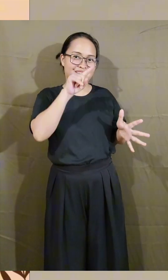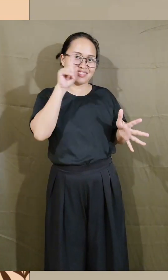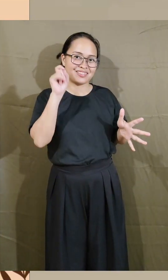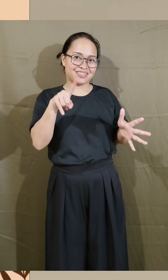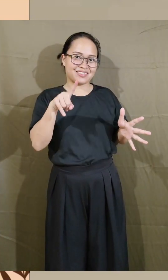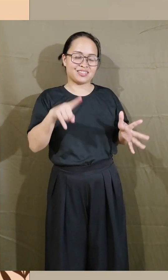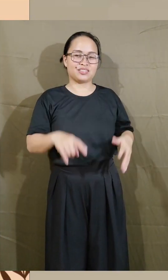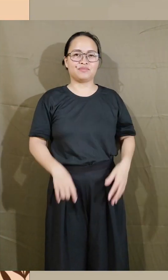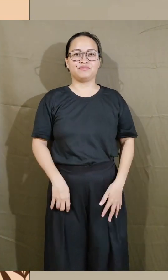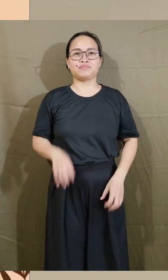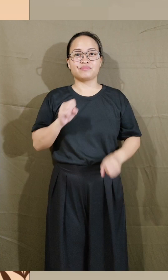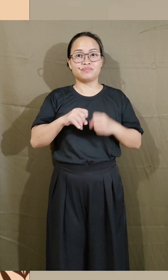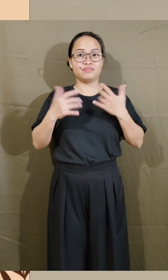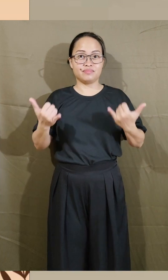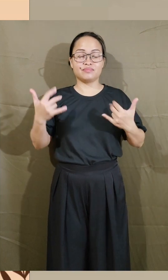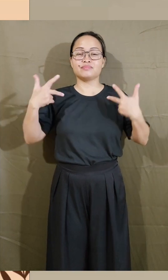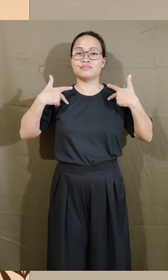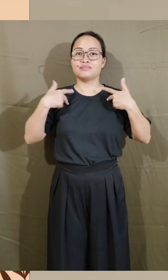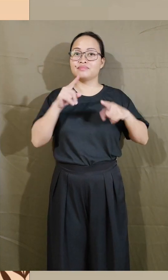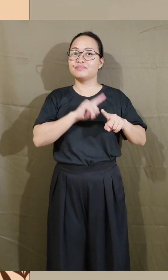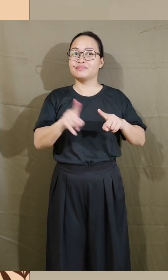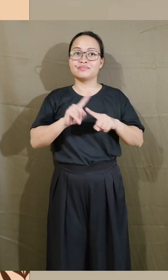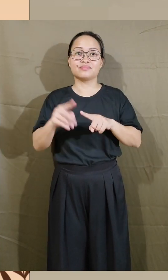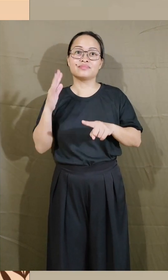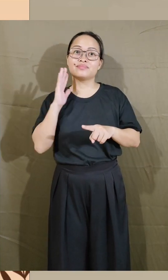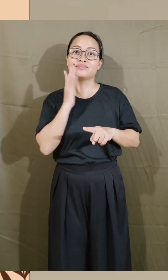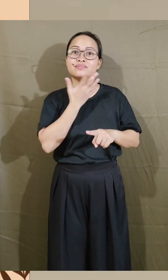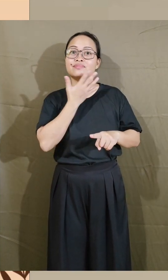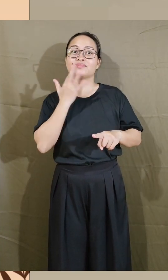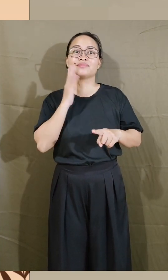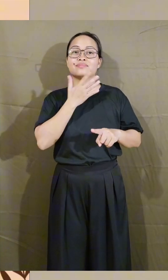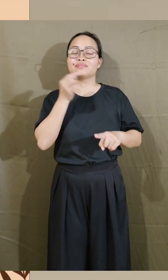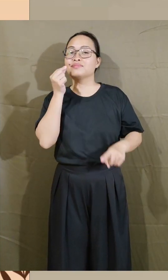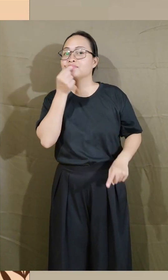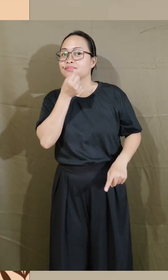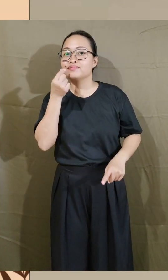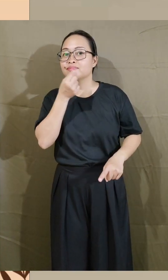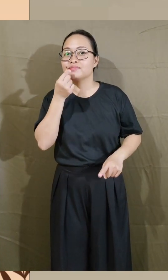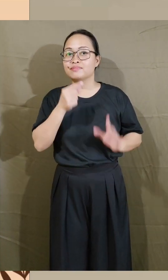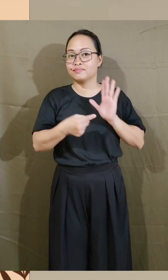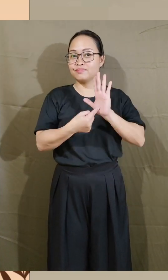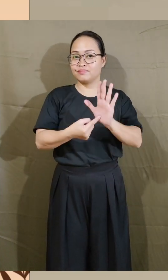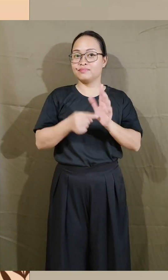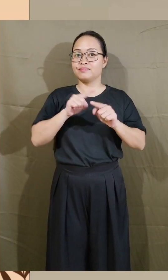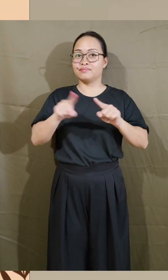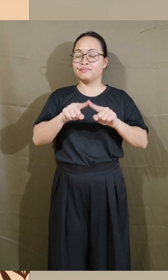So we have a different color of lipsticks to represent the place value of digits.